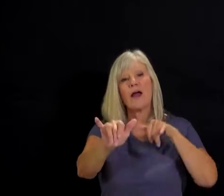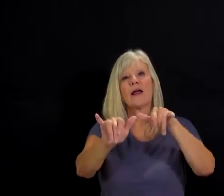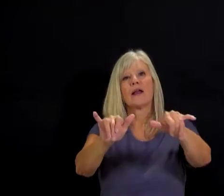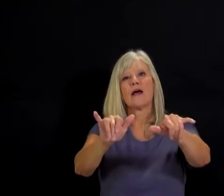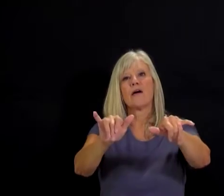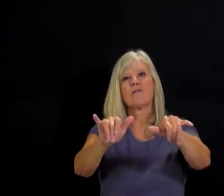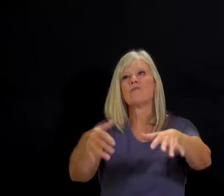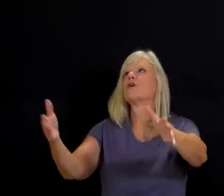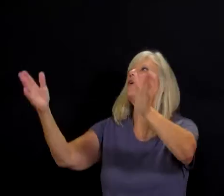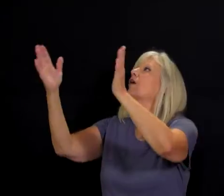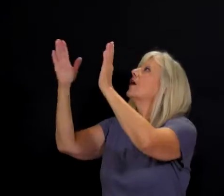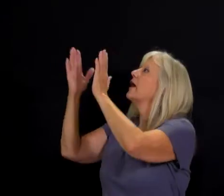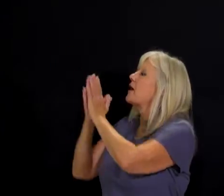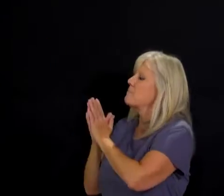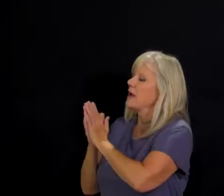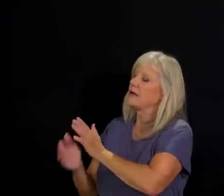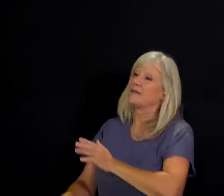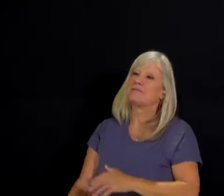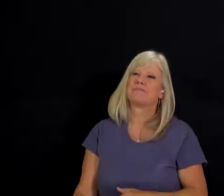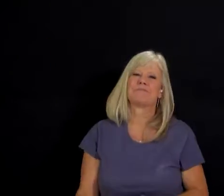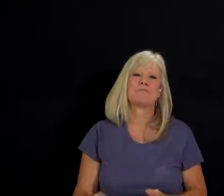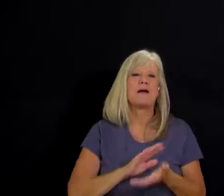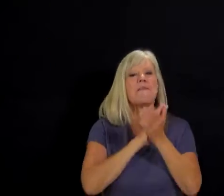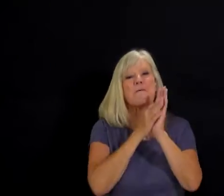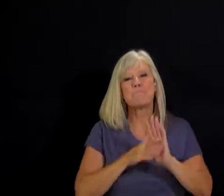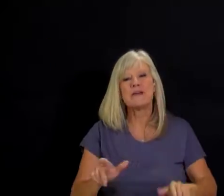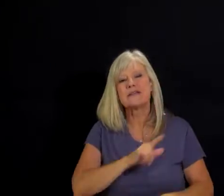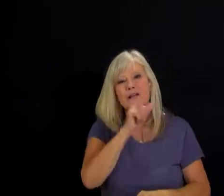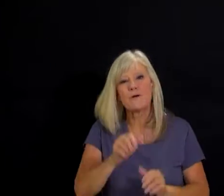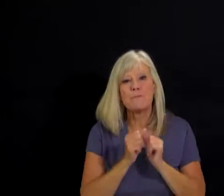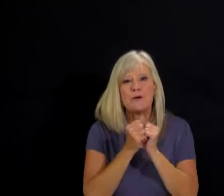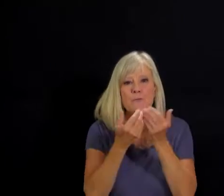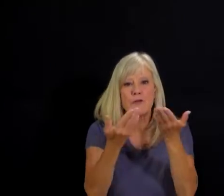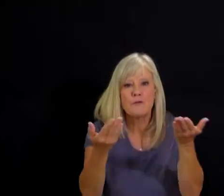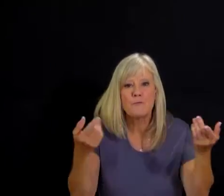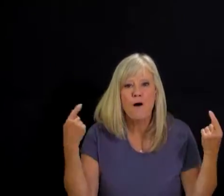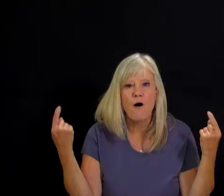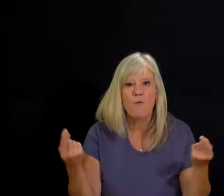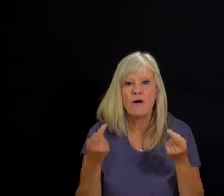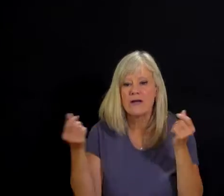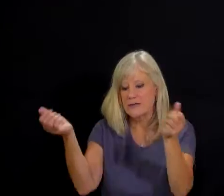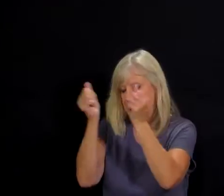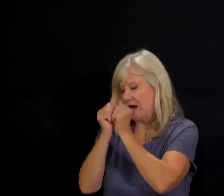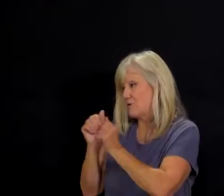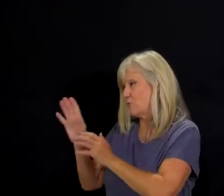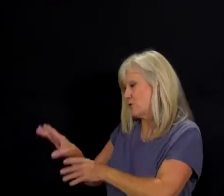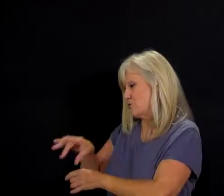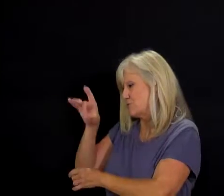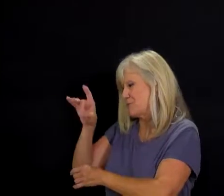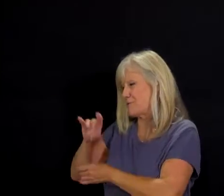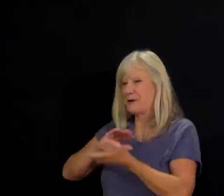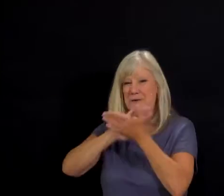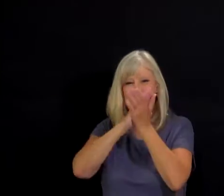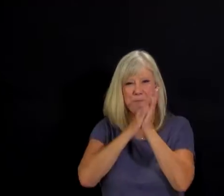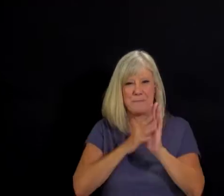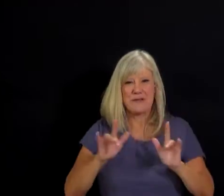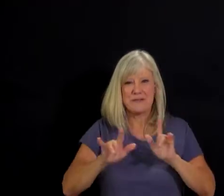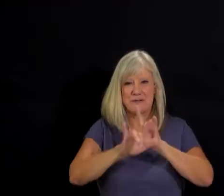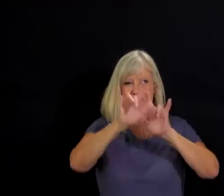forever and ever. Amen. The peace of the Lord be with you always. And with your spirit.